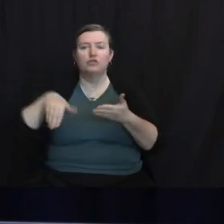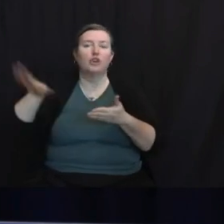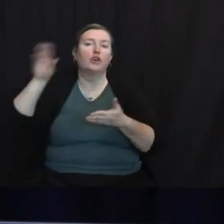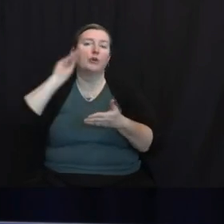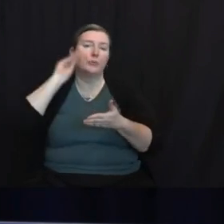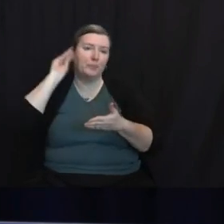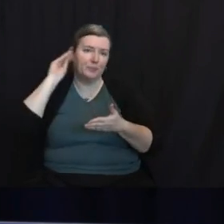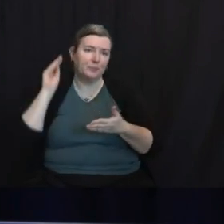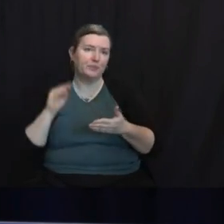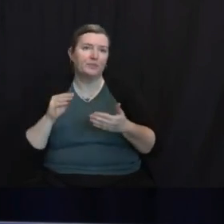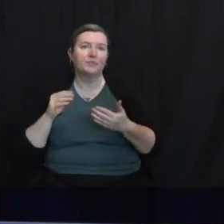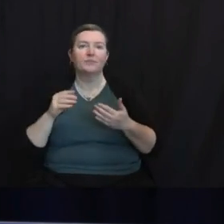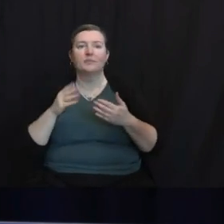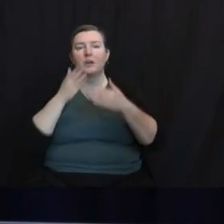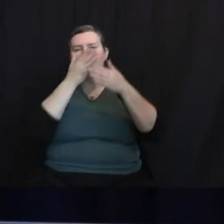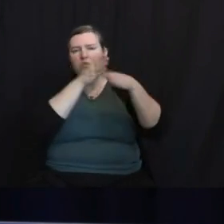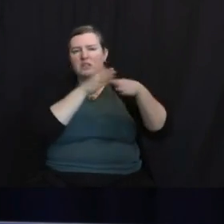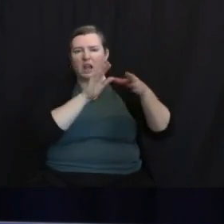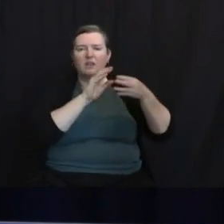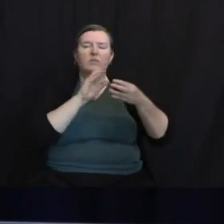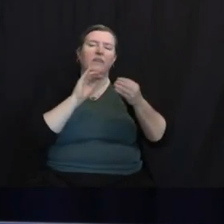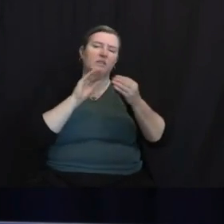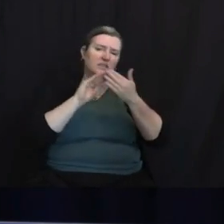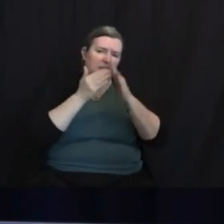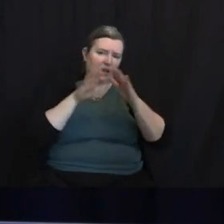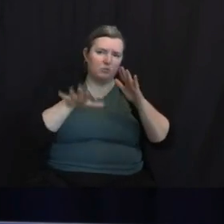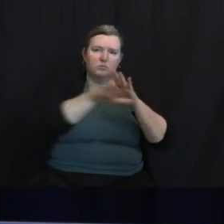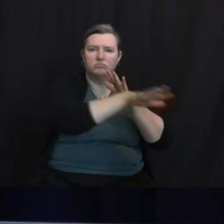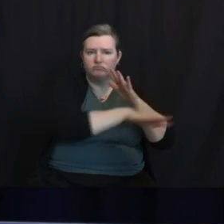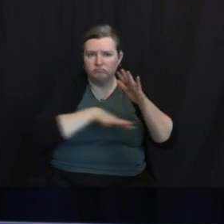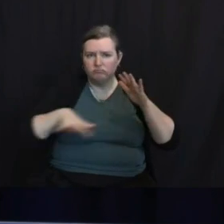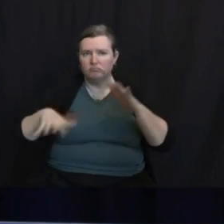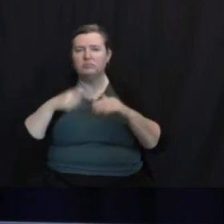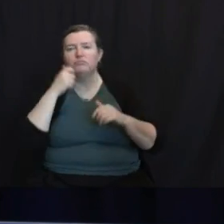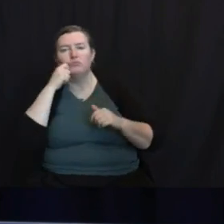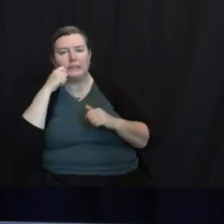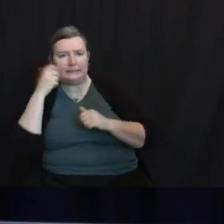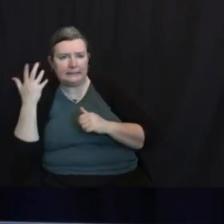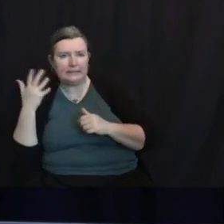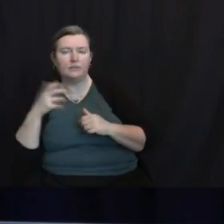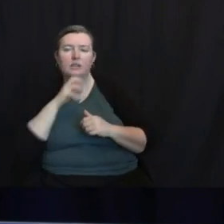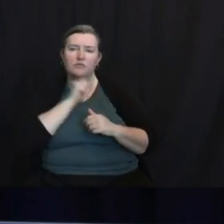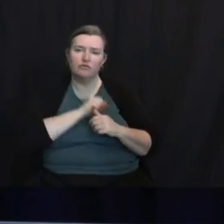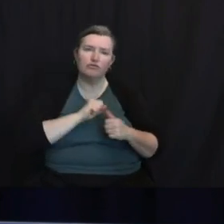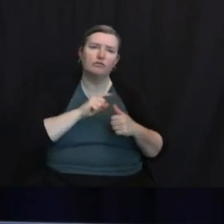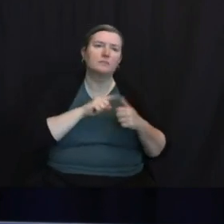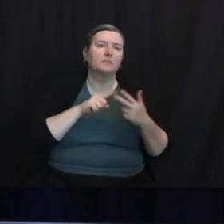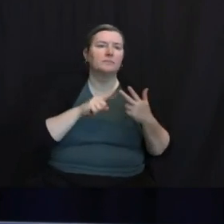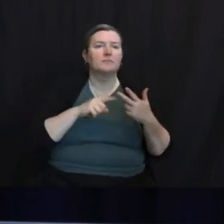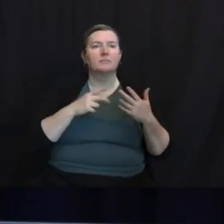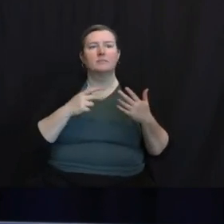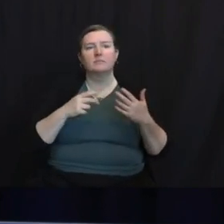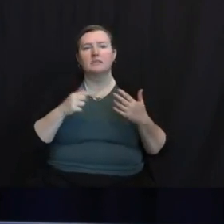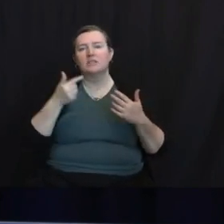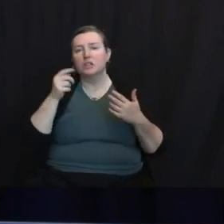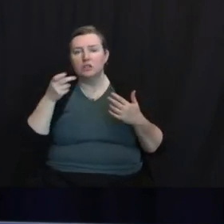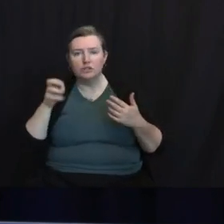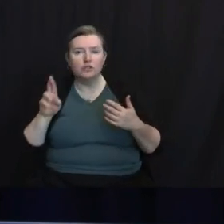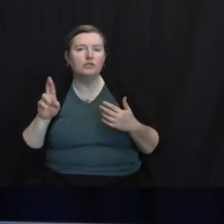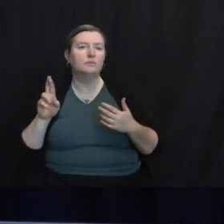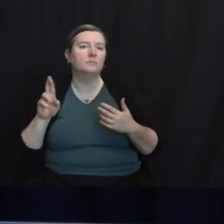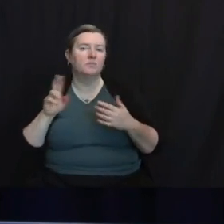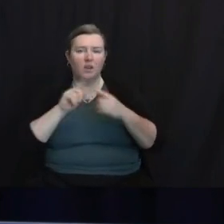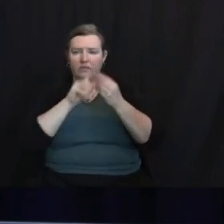race, ethnicity, age, and gender. Currently, the dashboard only provides cases and deaths by zip code